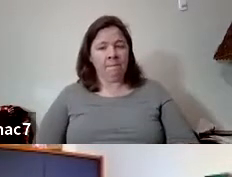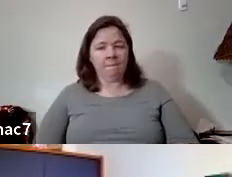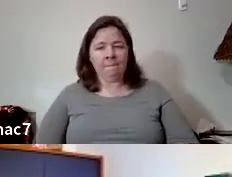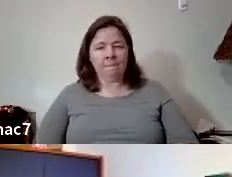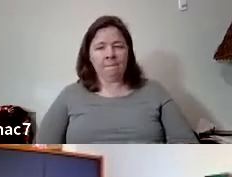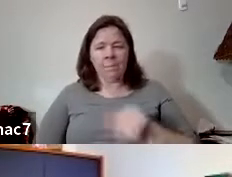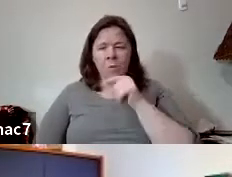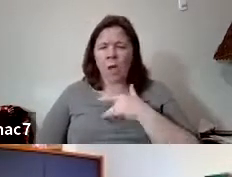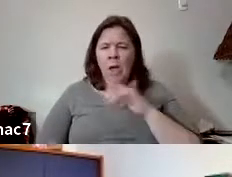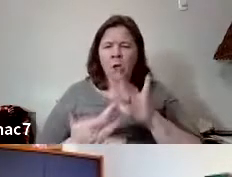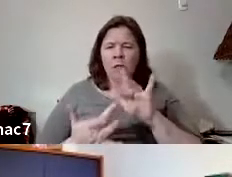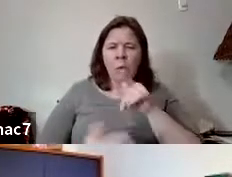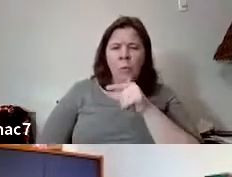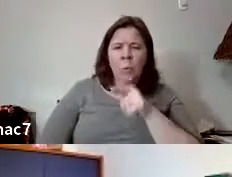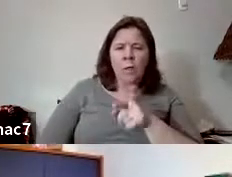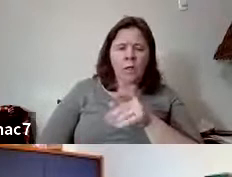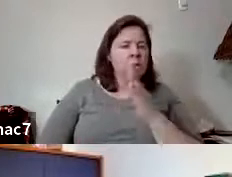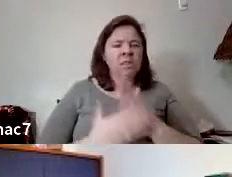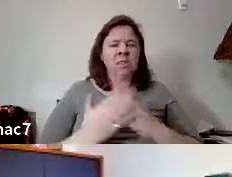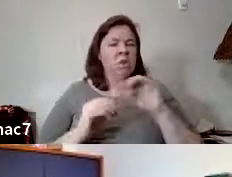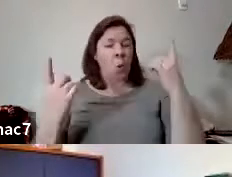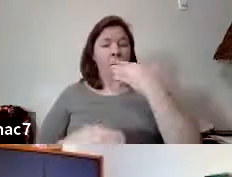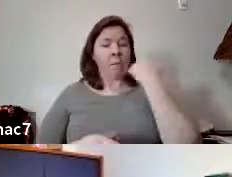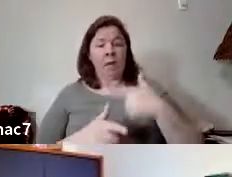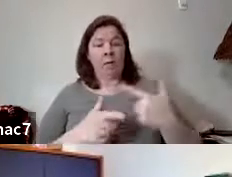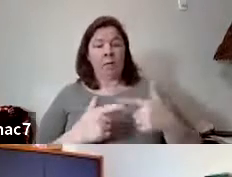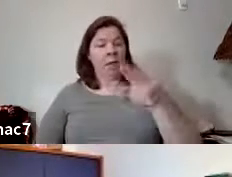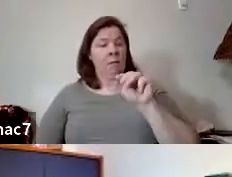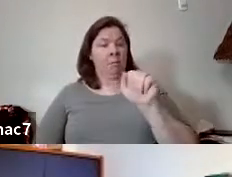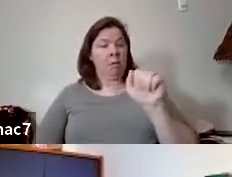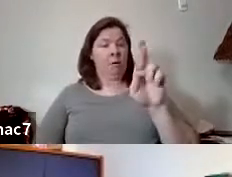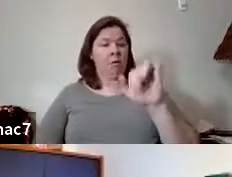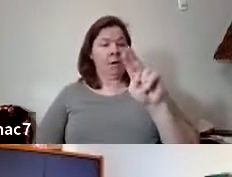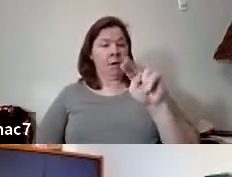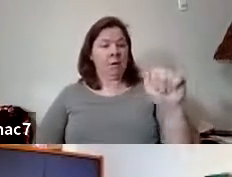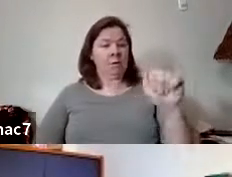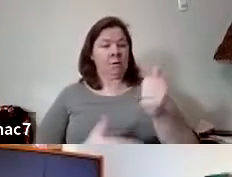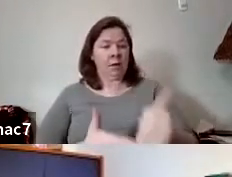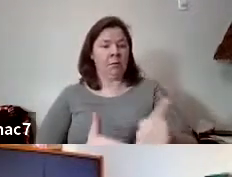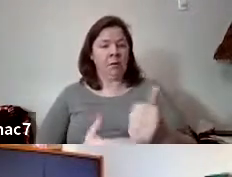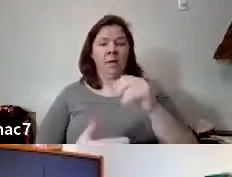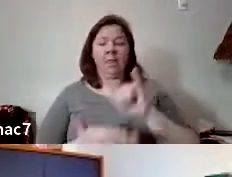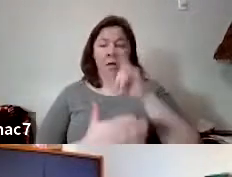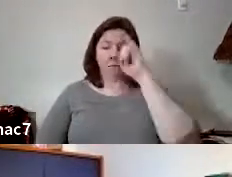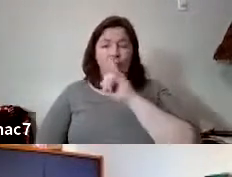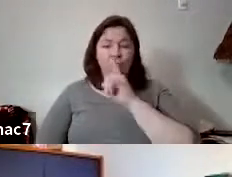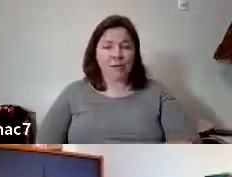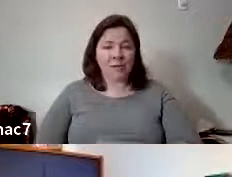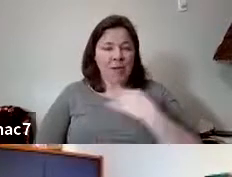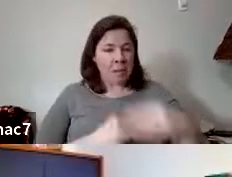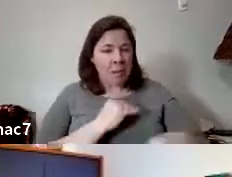This is Gordon. Nobody's better than Marina at helping people, though, that's for sure. Thank you. Yeah, can I add to